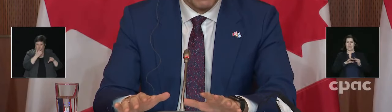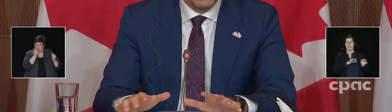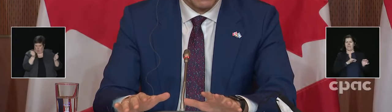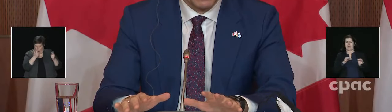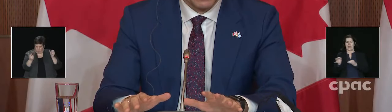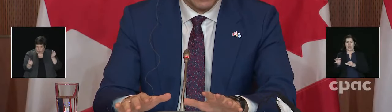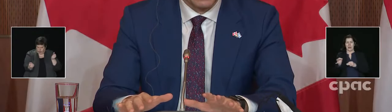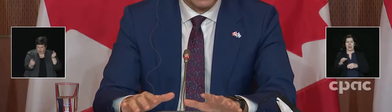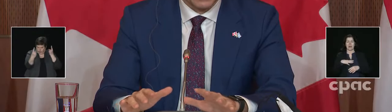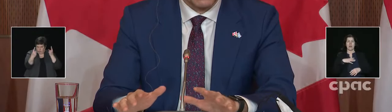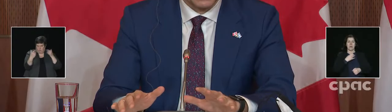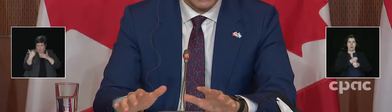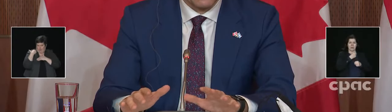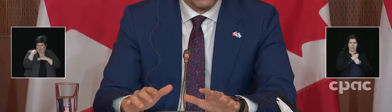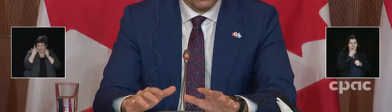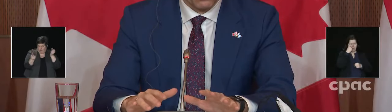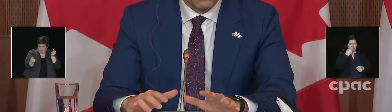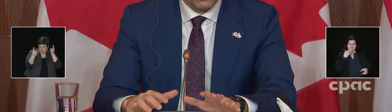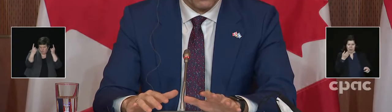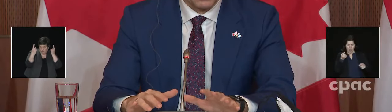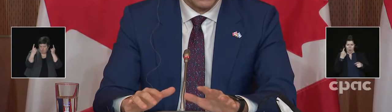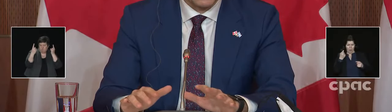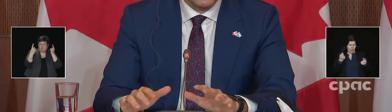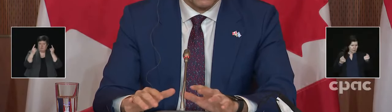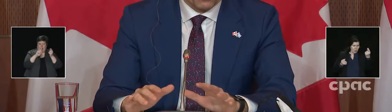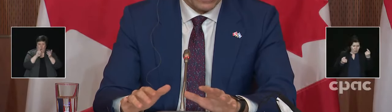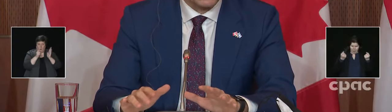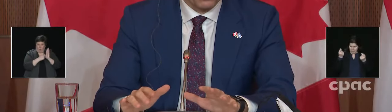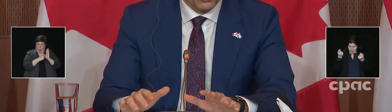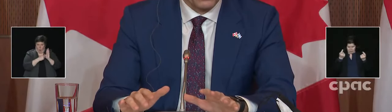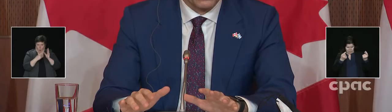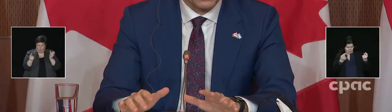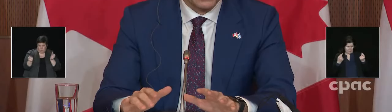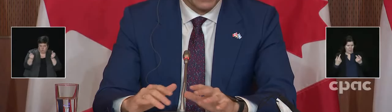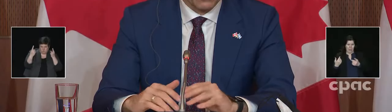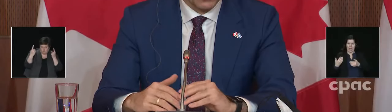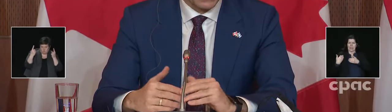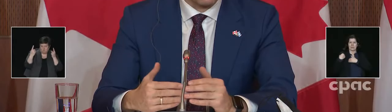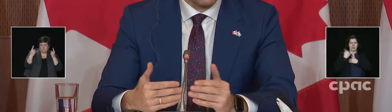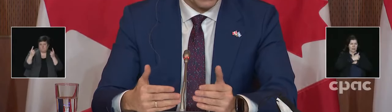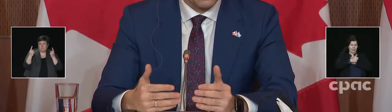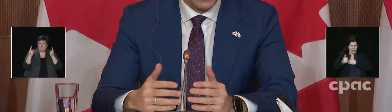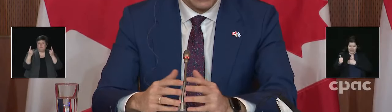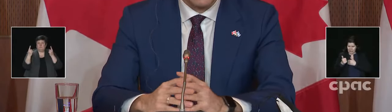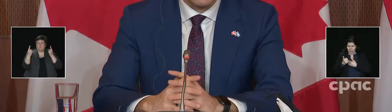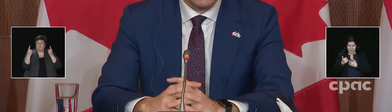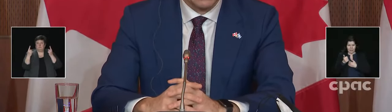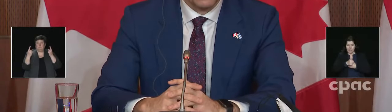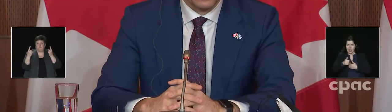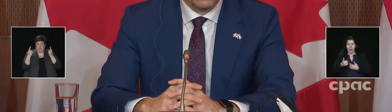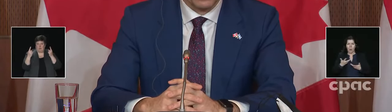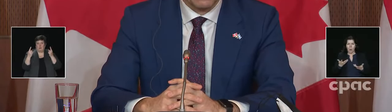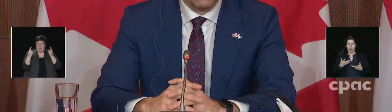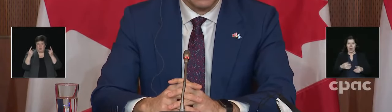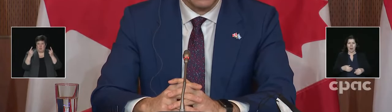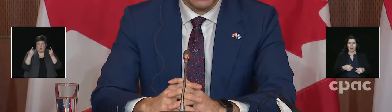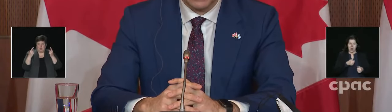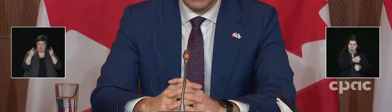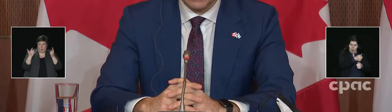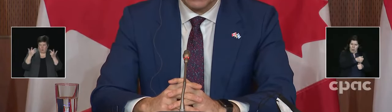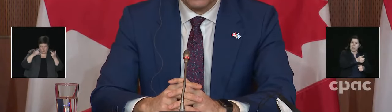understanding of responsibilities, and they obviously have a role, at least a word to say on how we fare at the federal